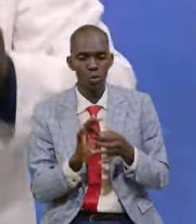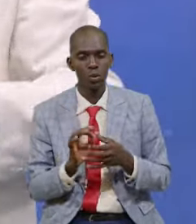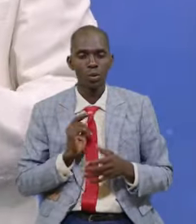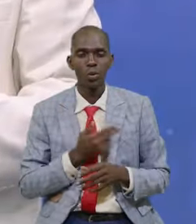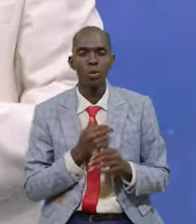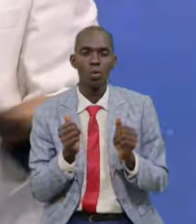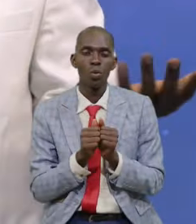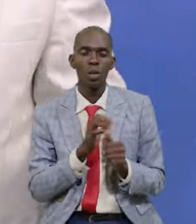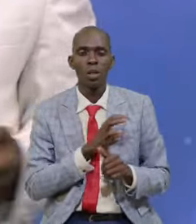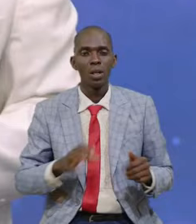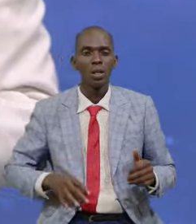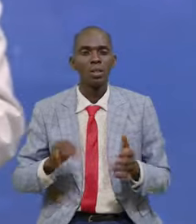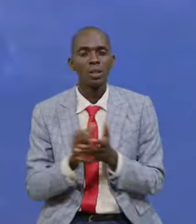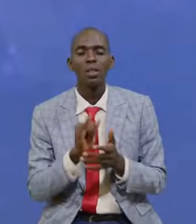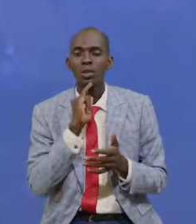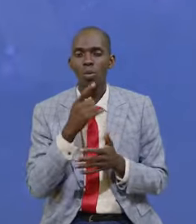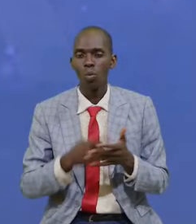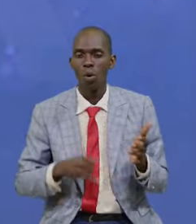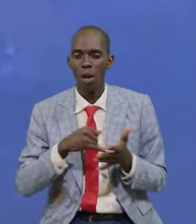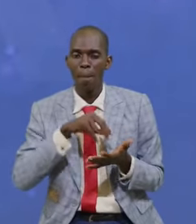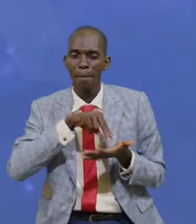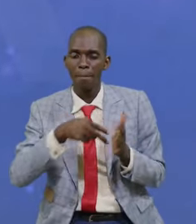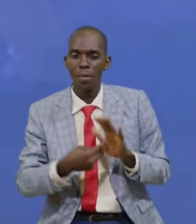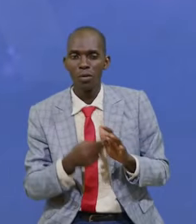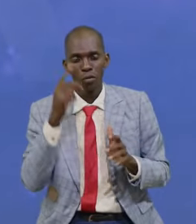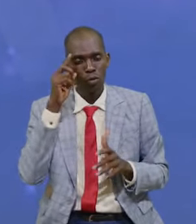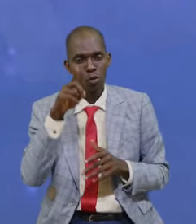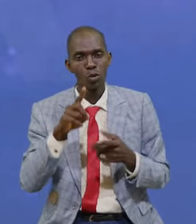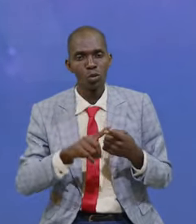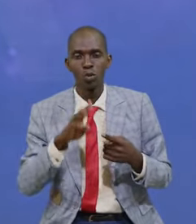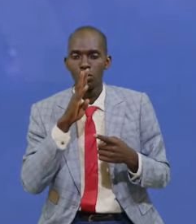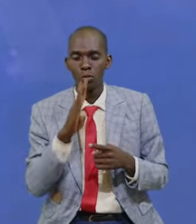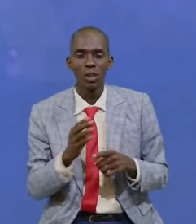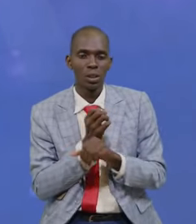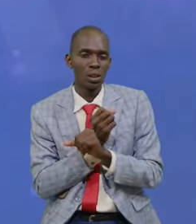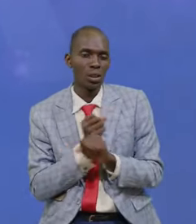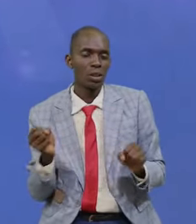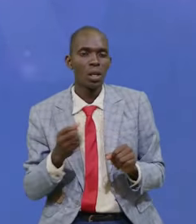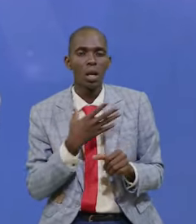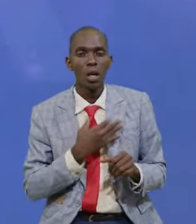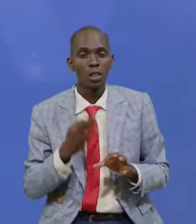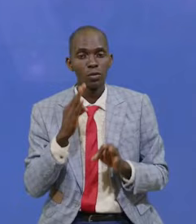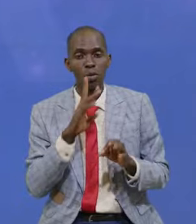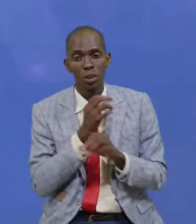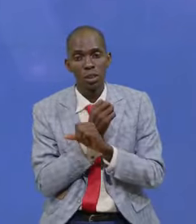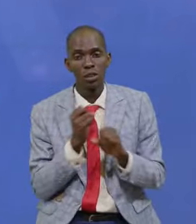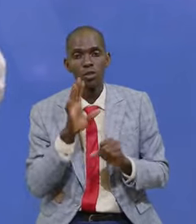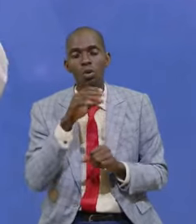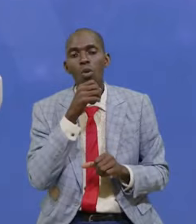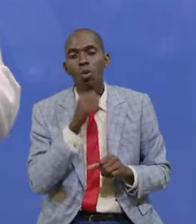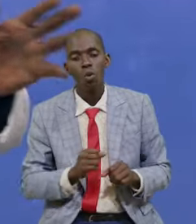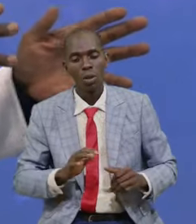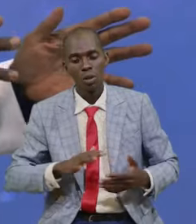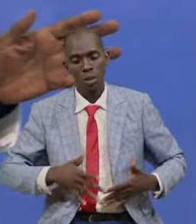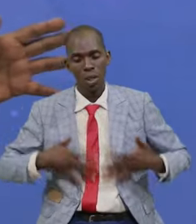what it means to be born again. You are born again, and the old life dead, the old law dead,